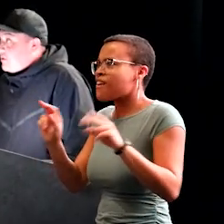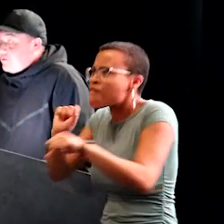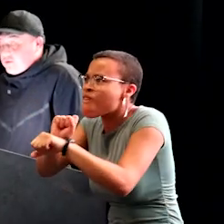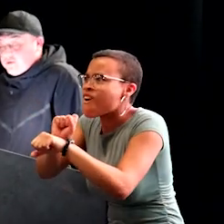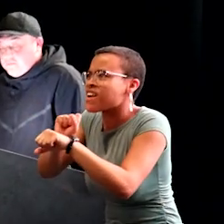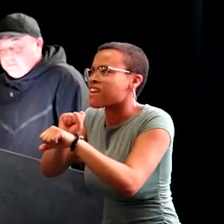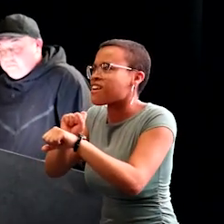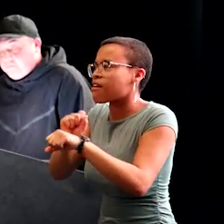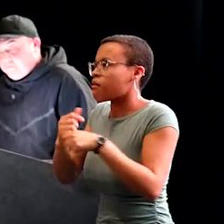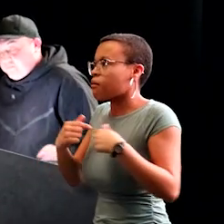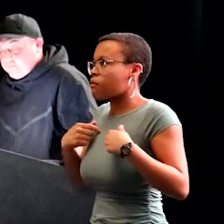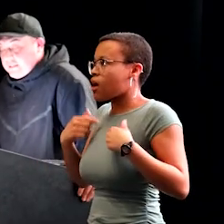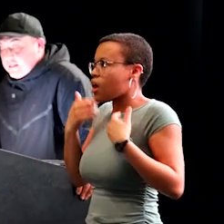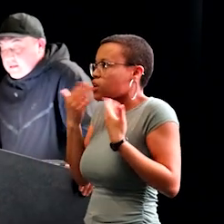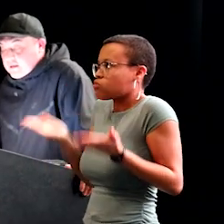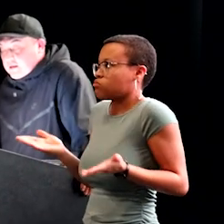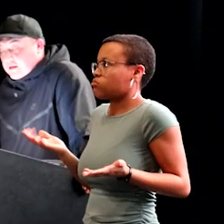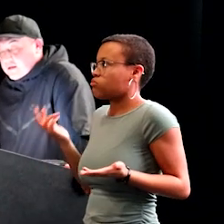idea what I was doing.